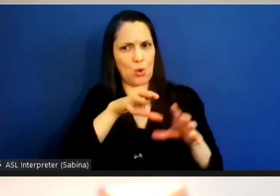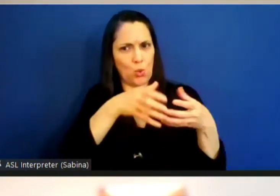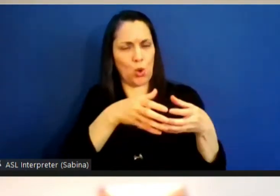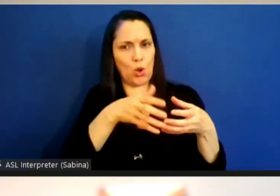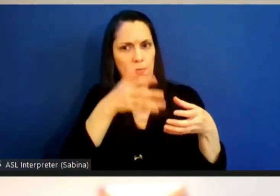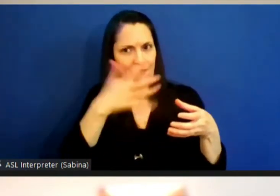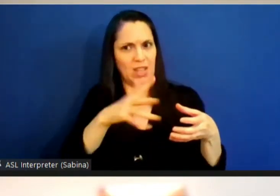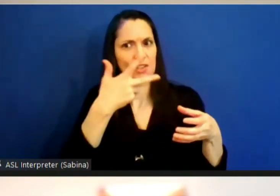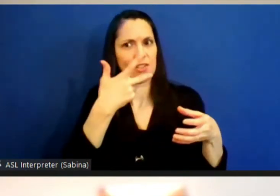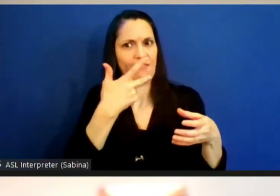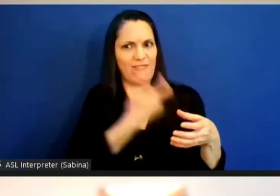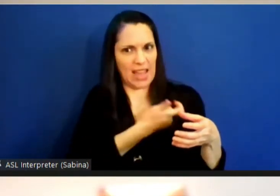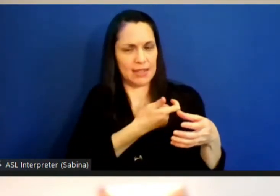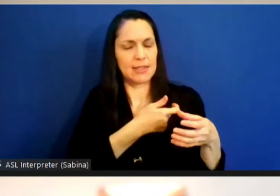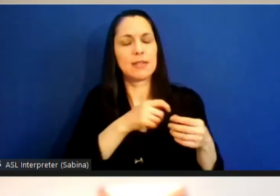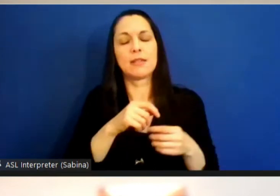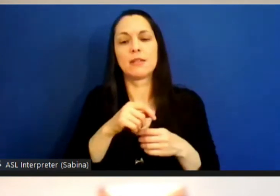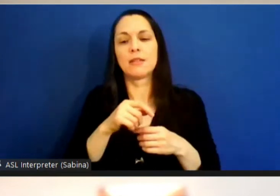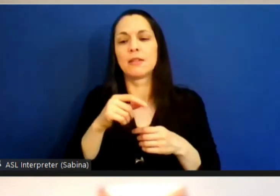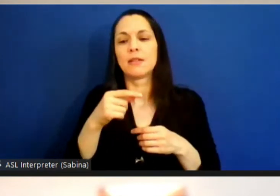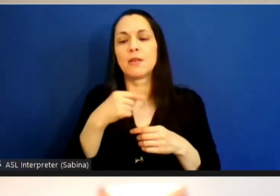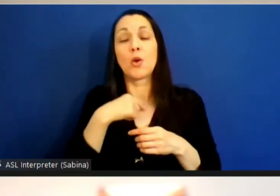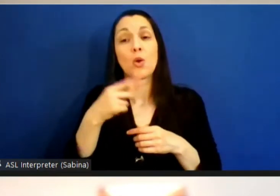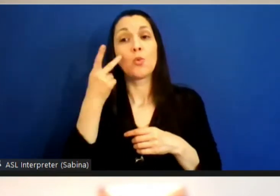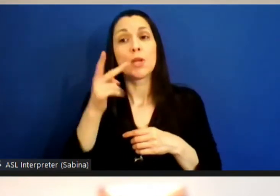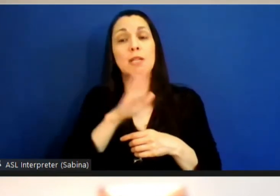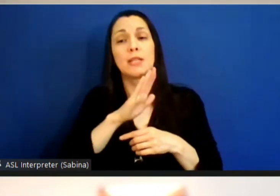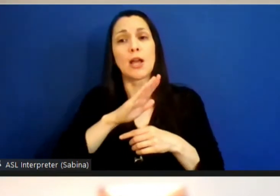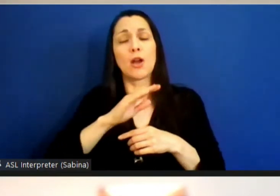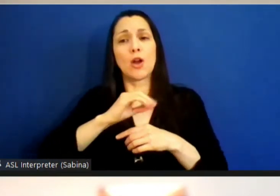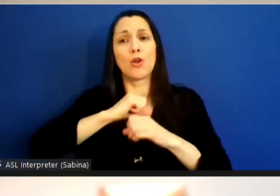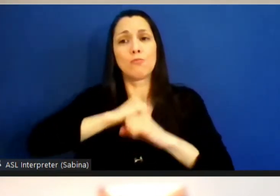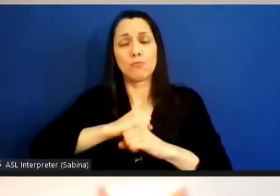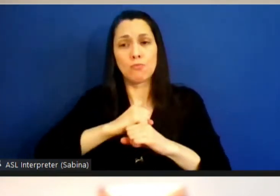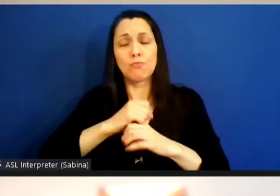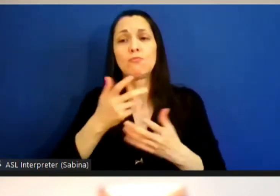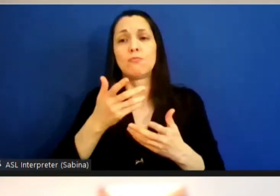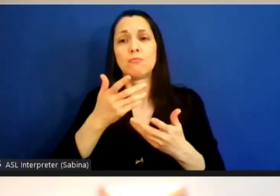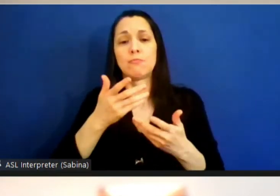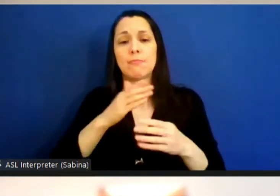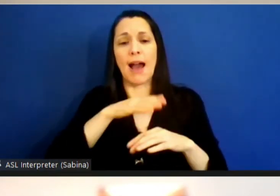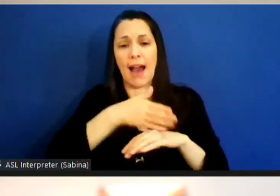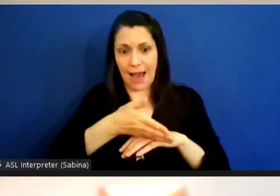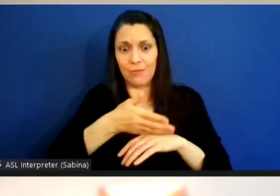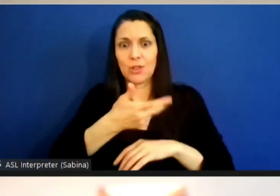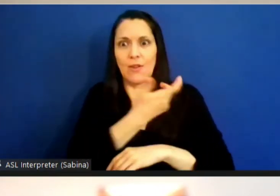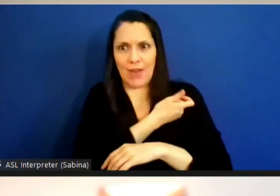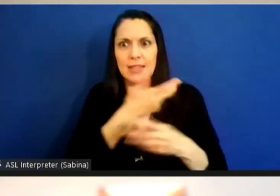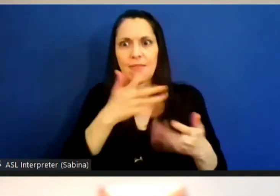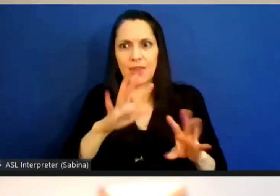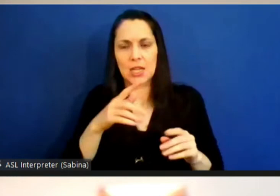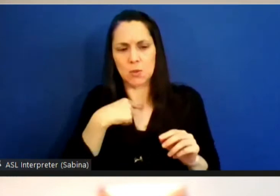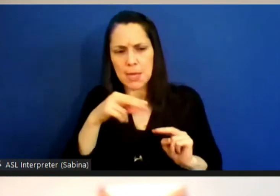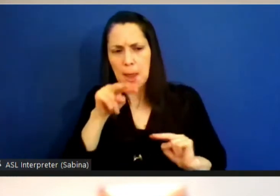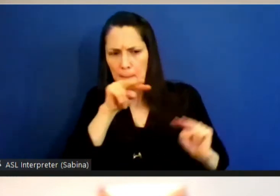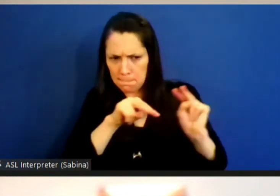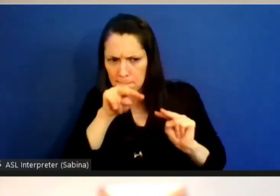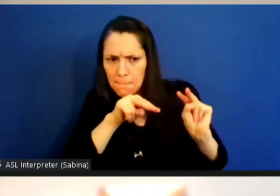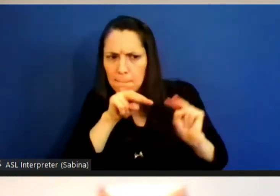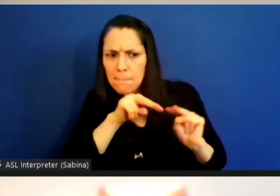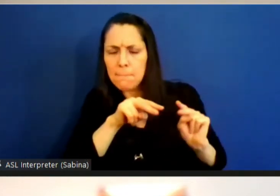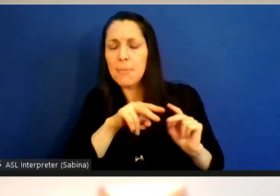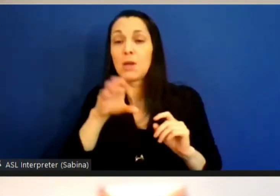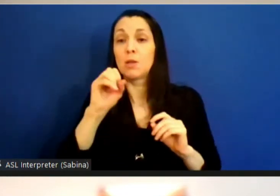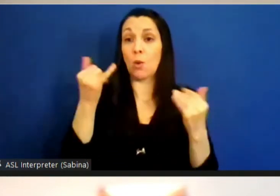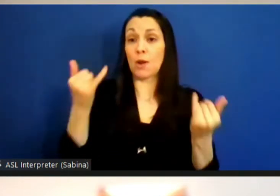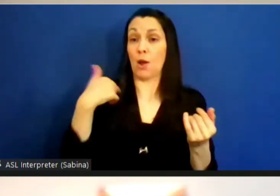of immunity at this time after those vaccinations in those people. So as we go forward, we'll